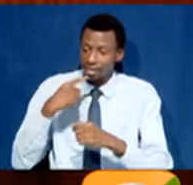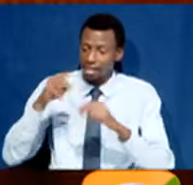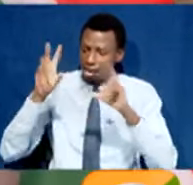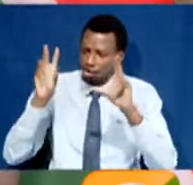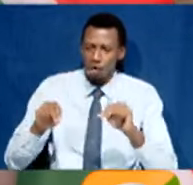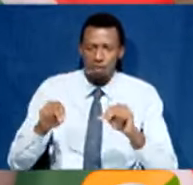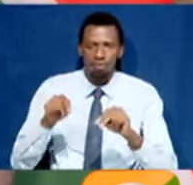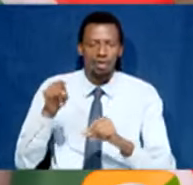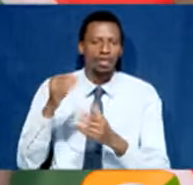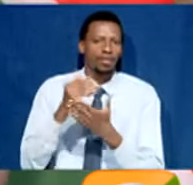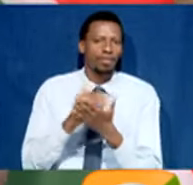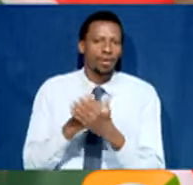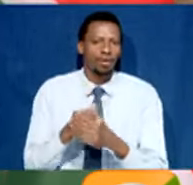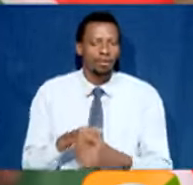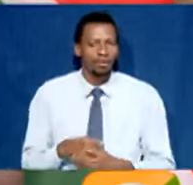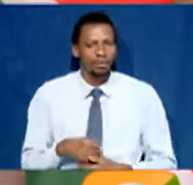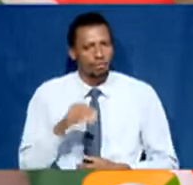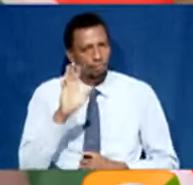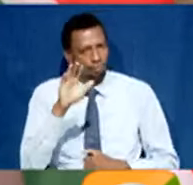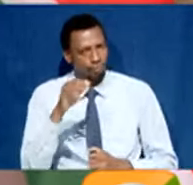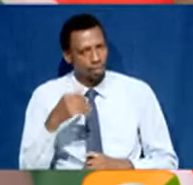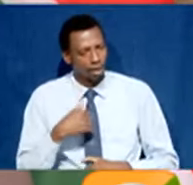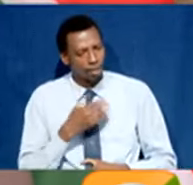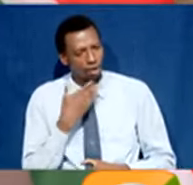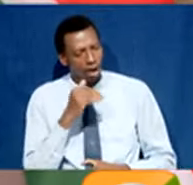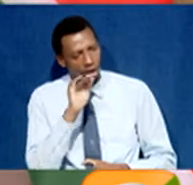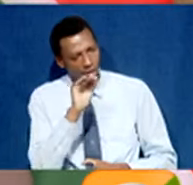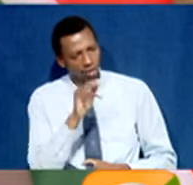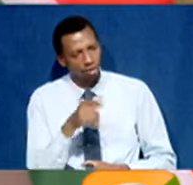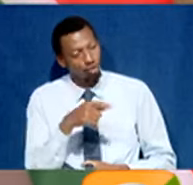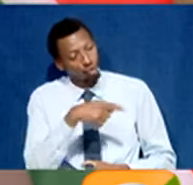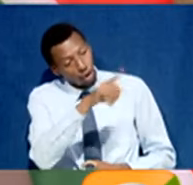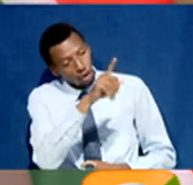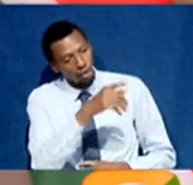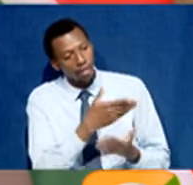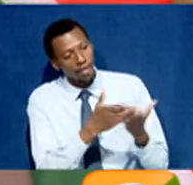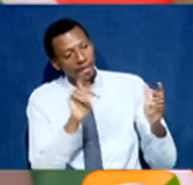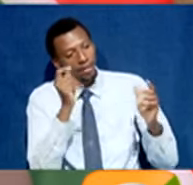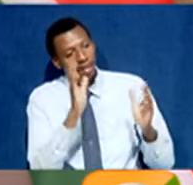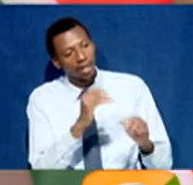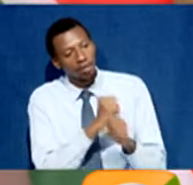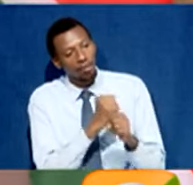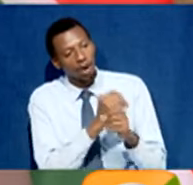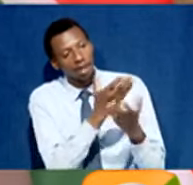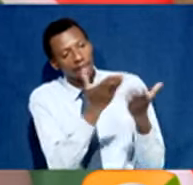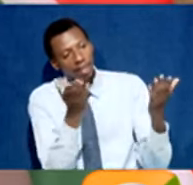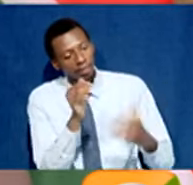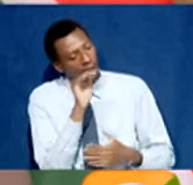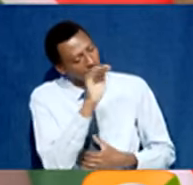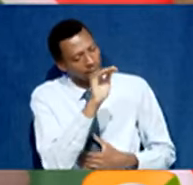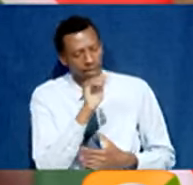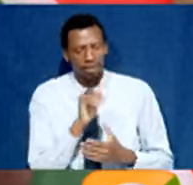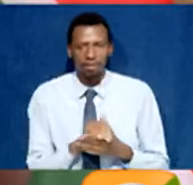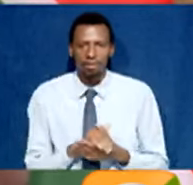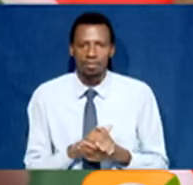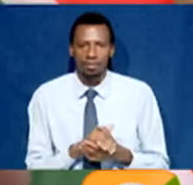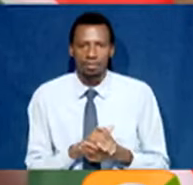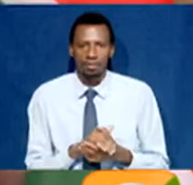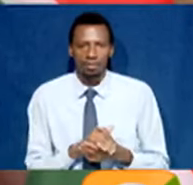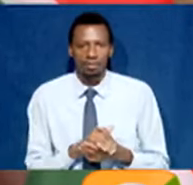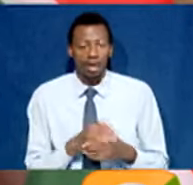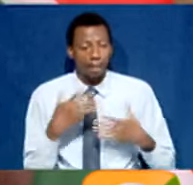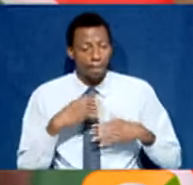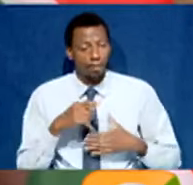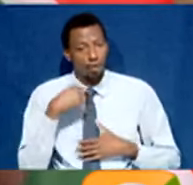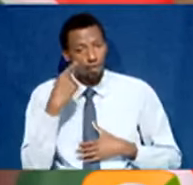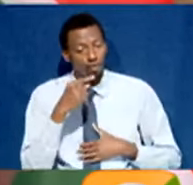to go to where these Kenyans are working. Go and ask them. Go and ask them. The beneficiaries, the